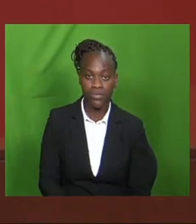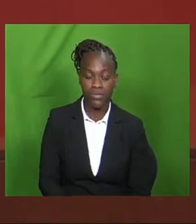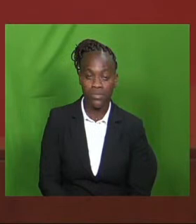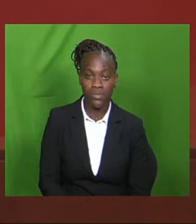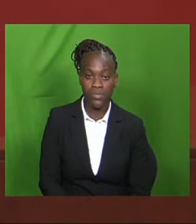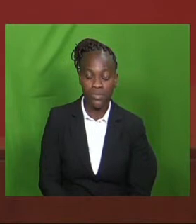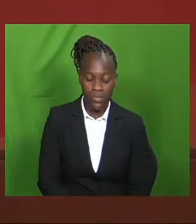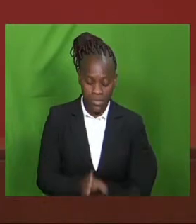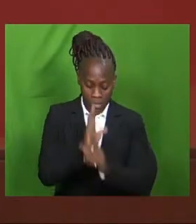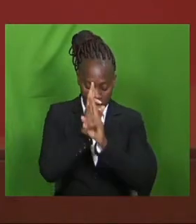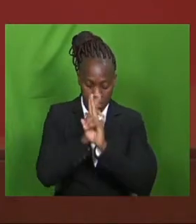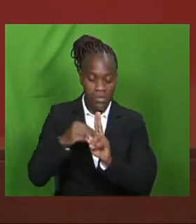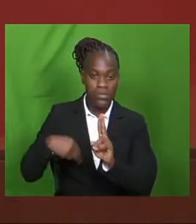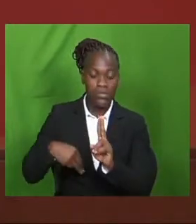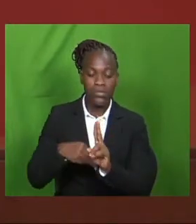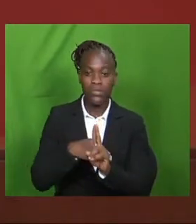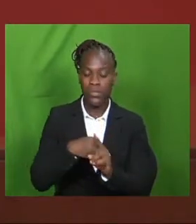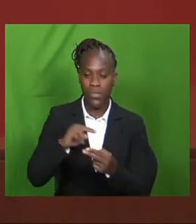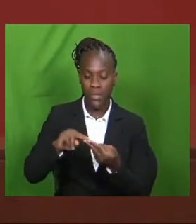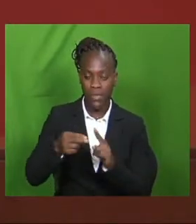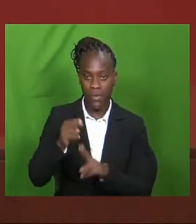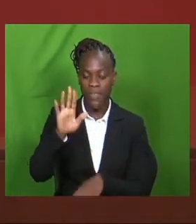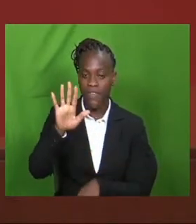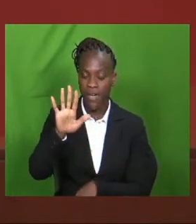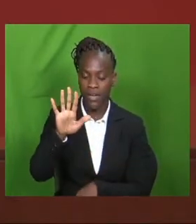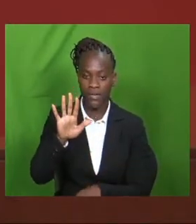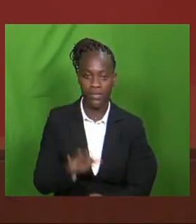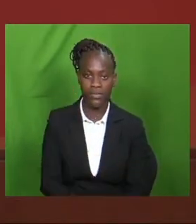Honorable members, item 5.